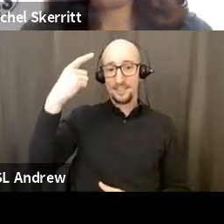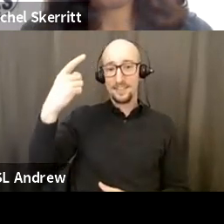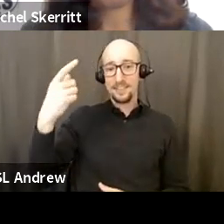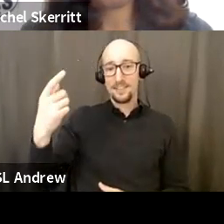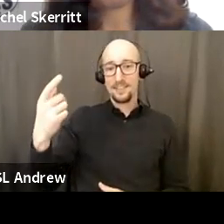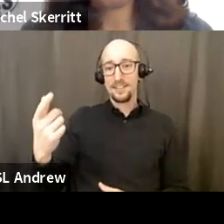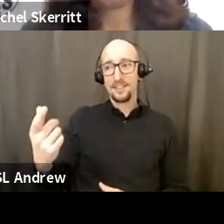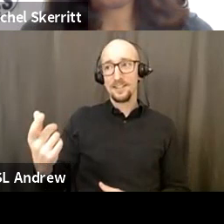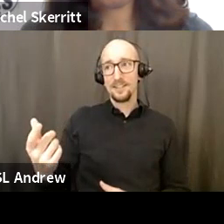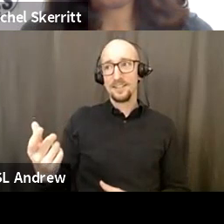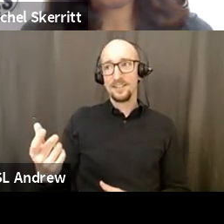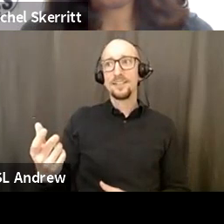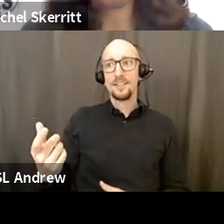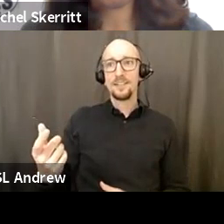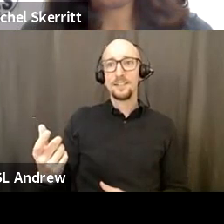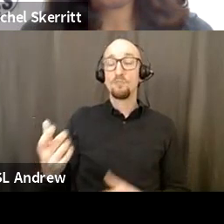projected urgency